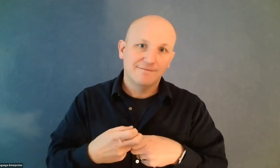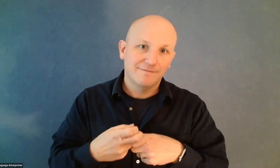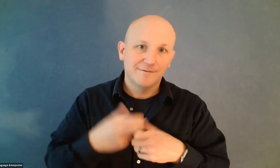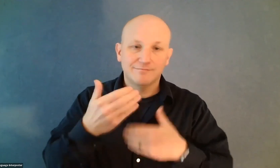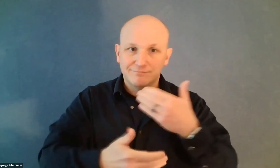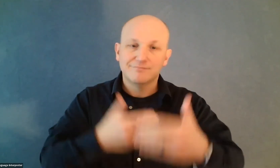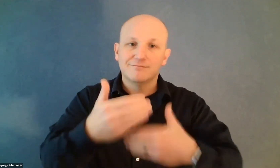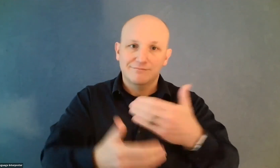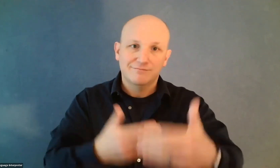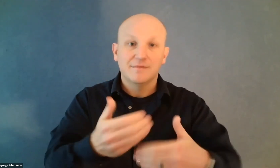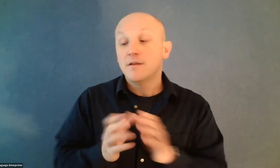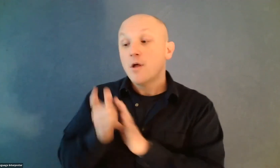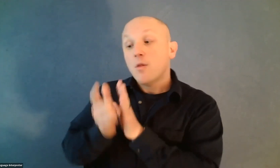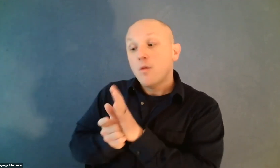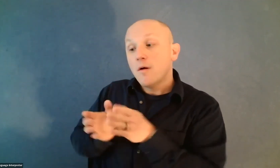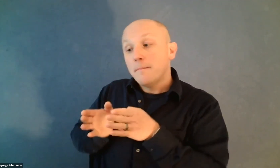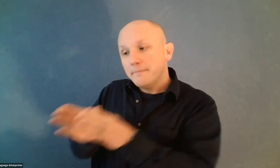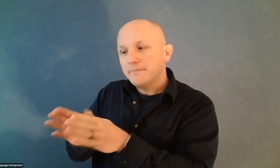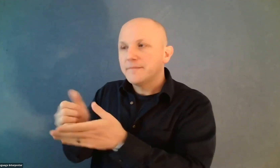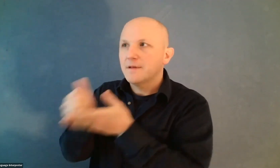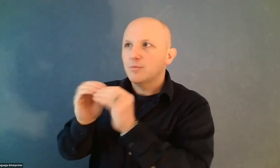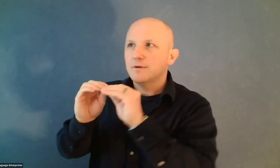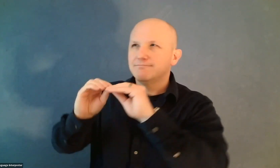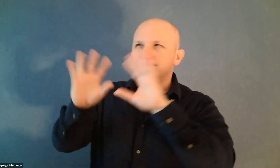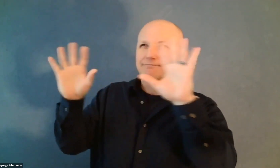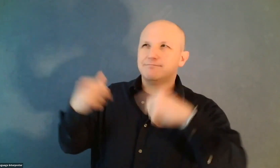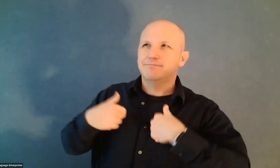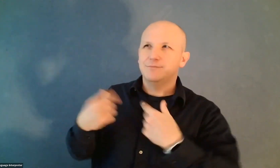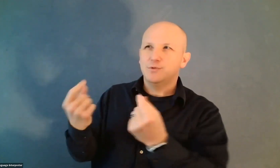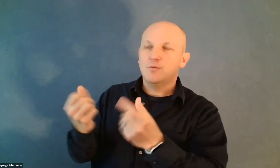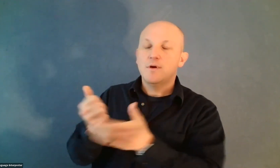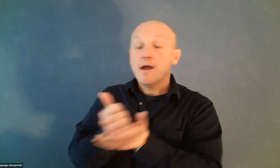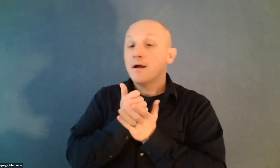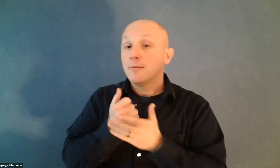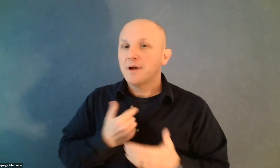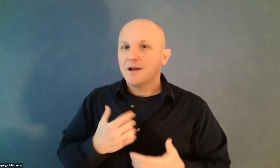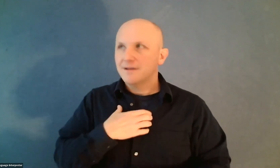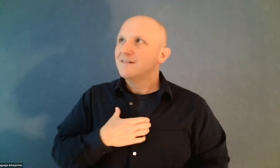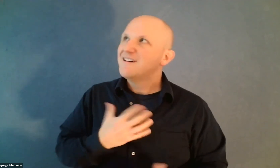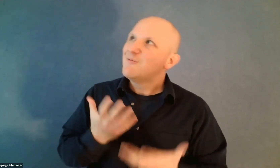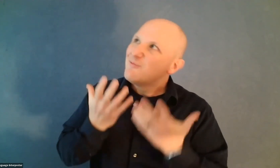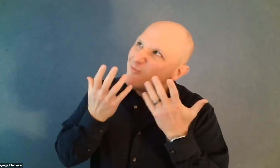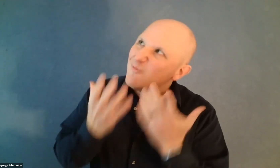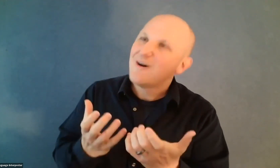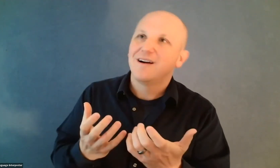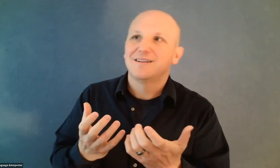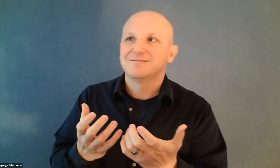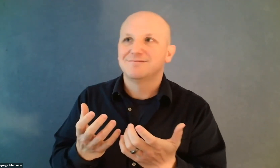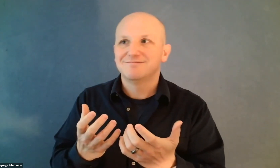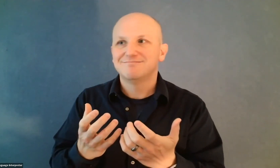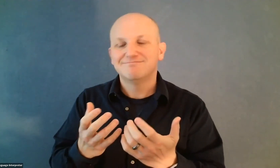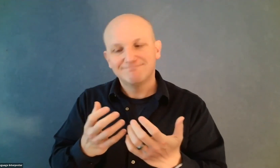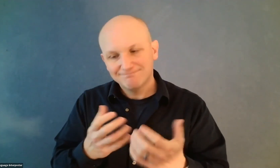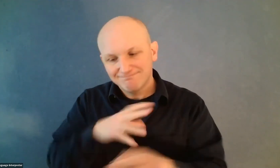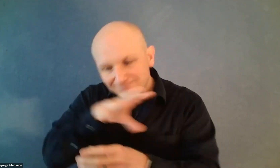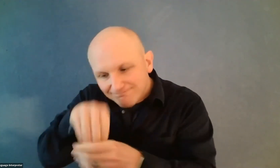to clarify that. And it really, really strengthened my desire to do this with the municipal court project